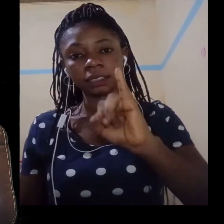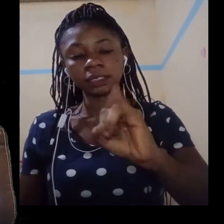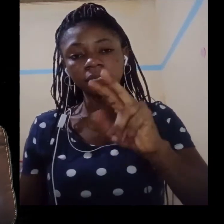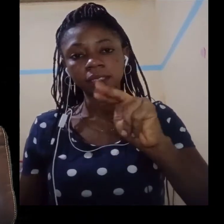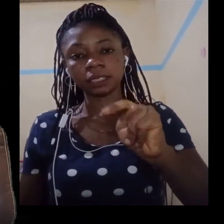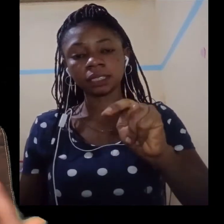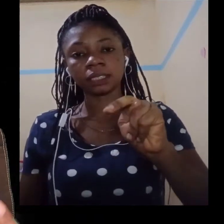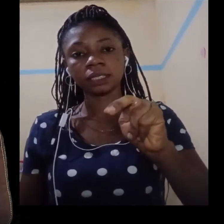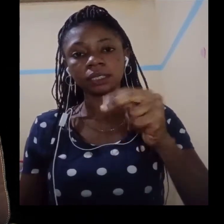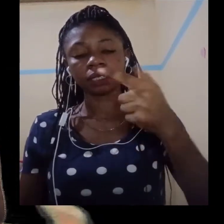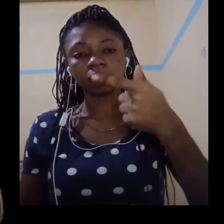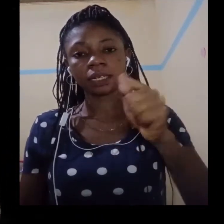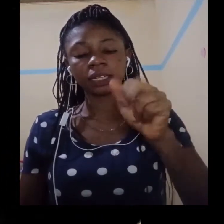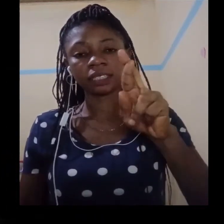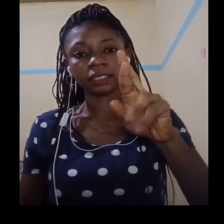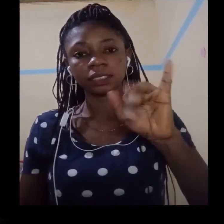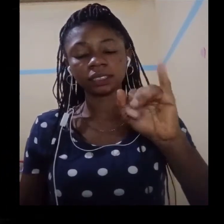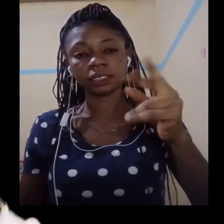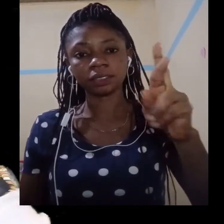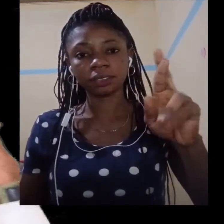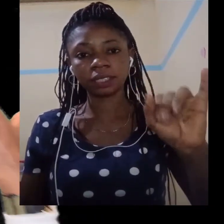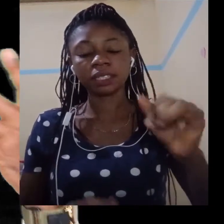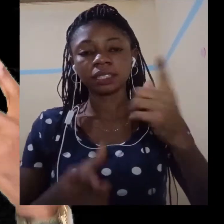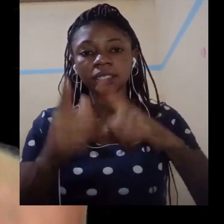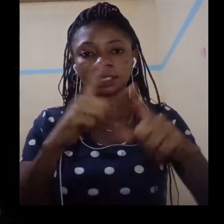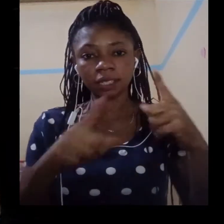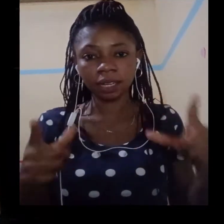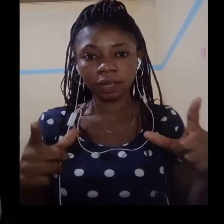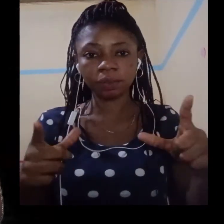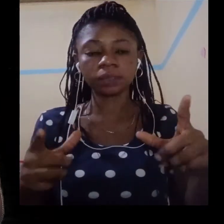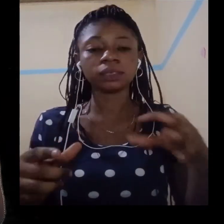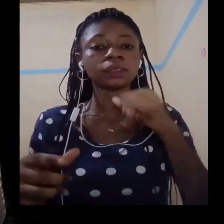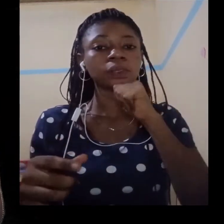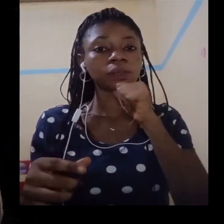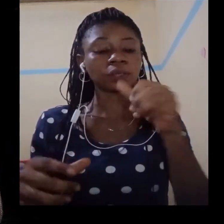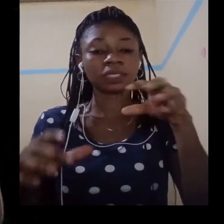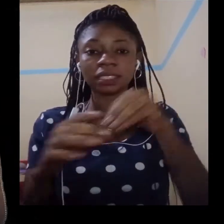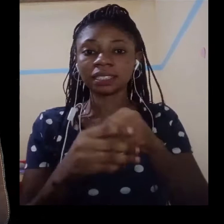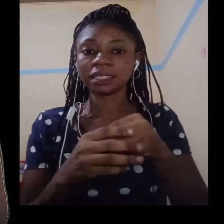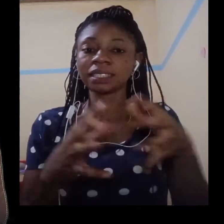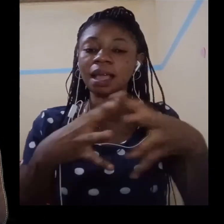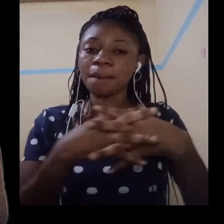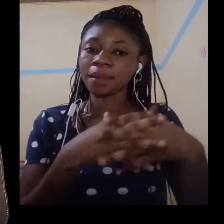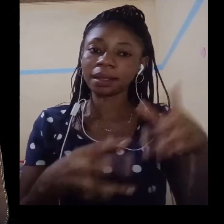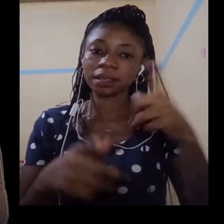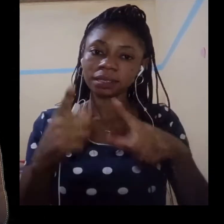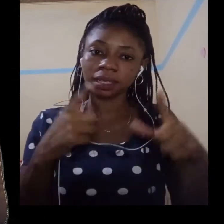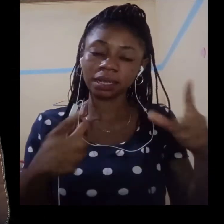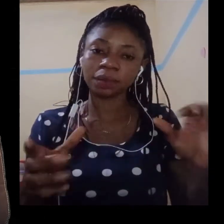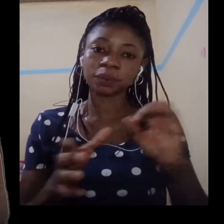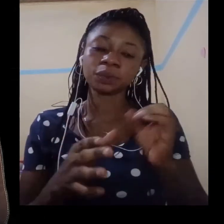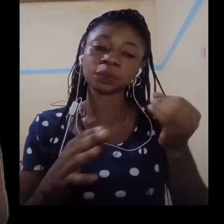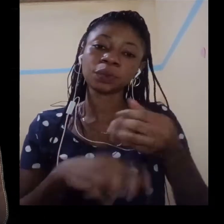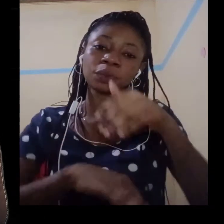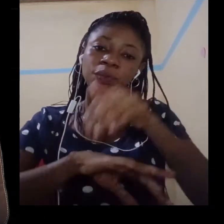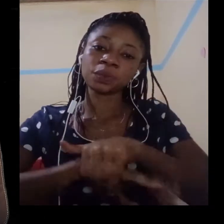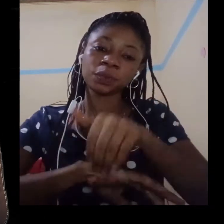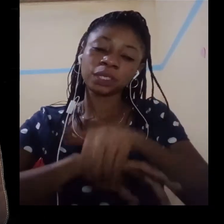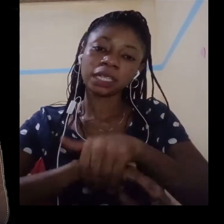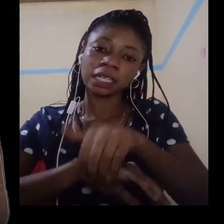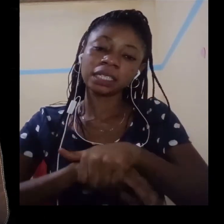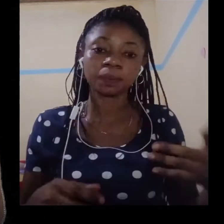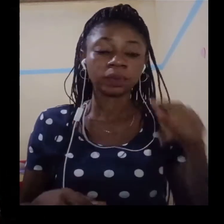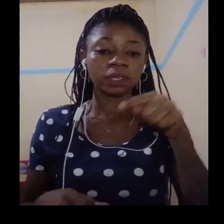think is used in education, is used in scientific discourse or anything. Aisha used